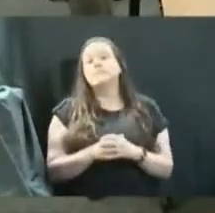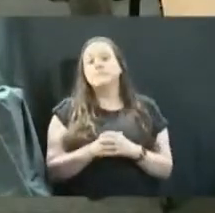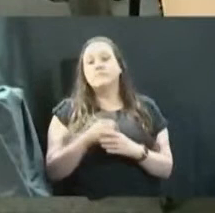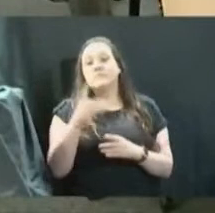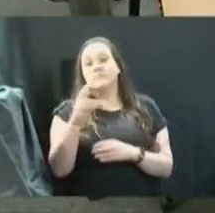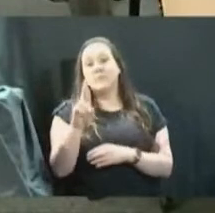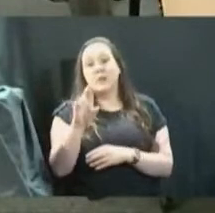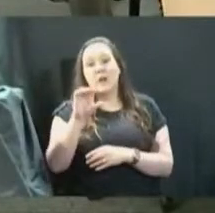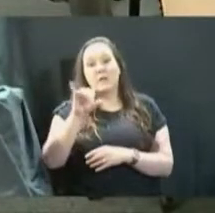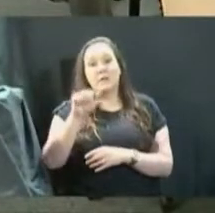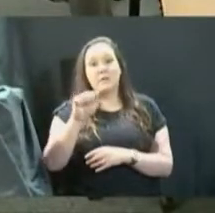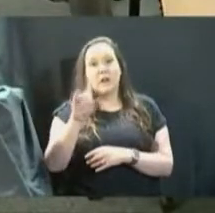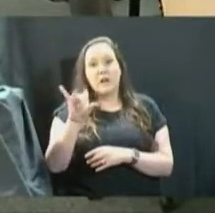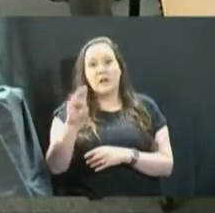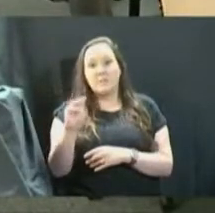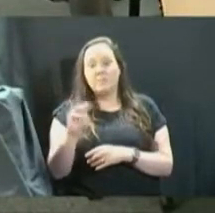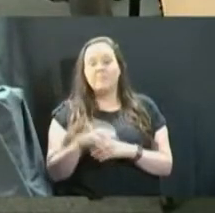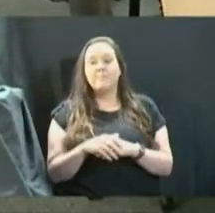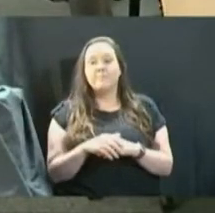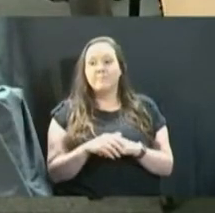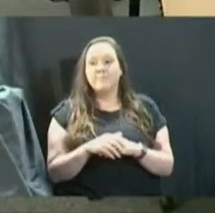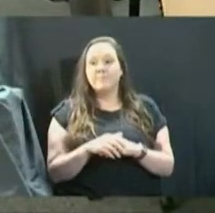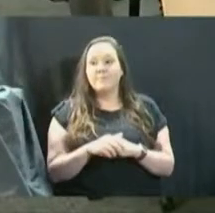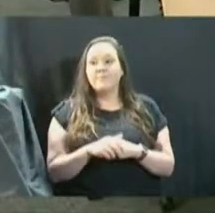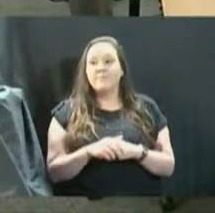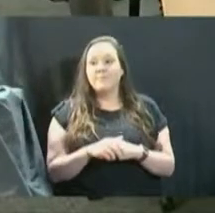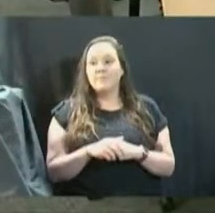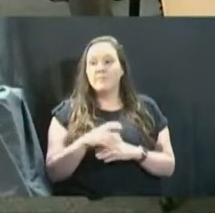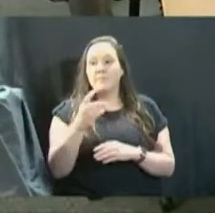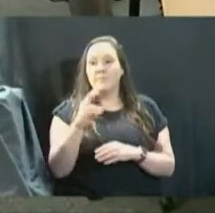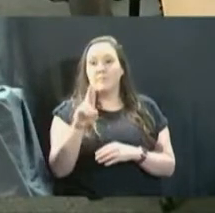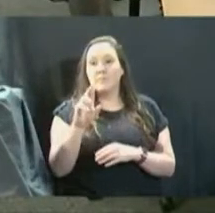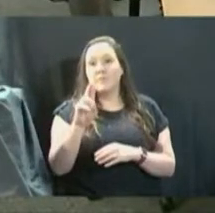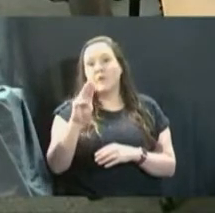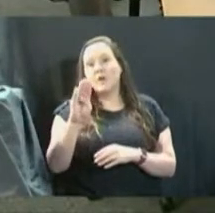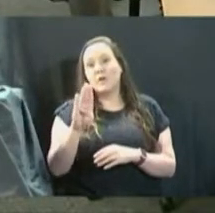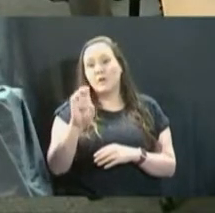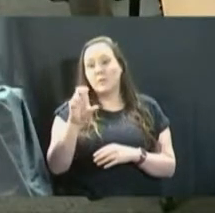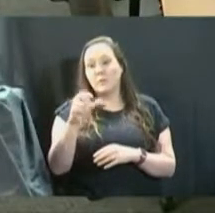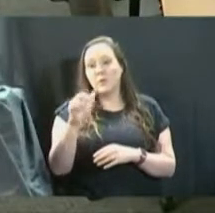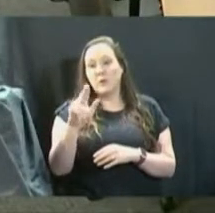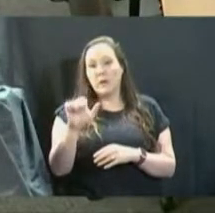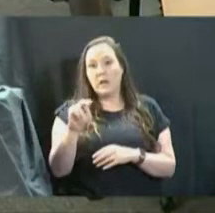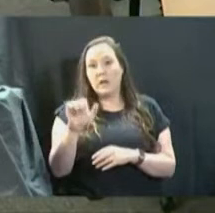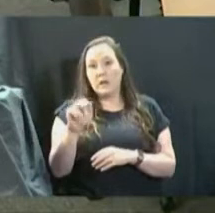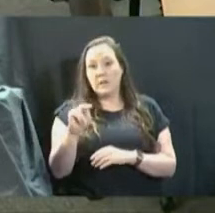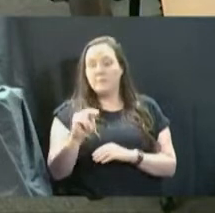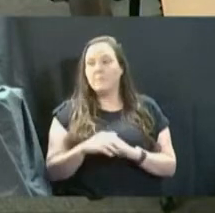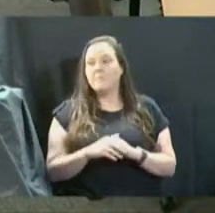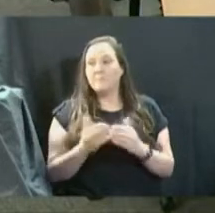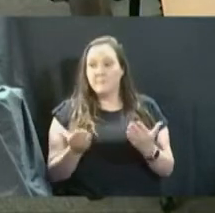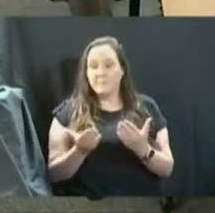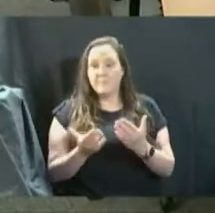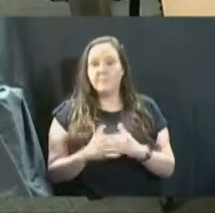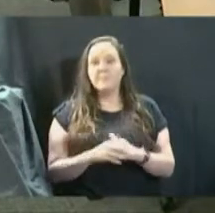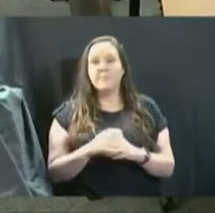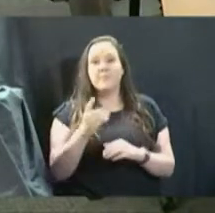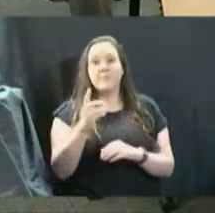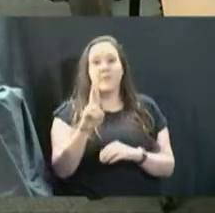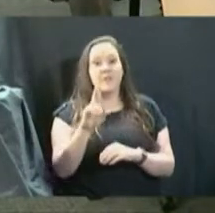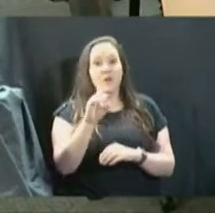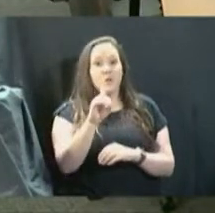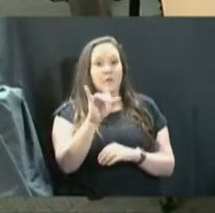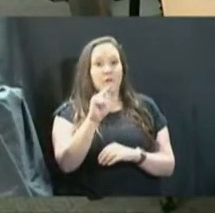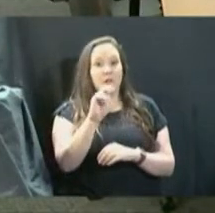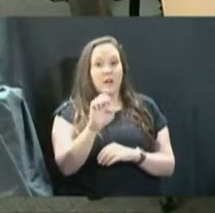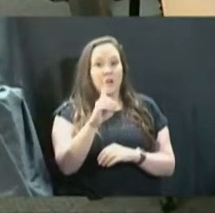Dr. John Adams, Present. Dr. Martha Buchanan, Present. Dr. Diana